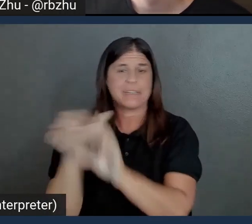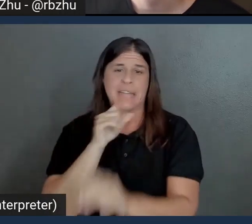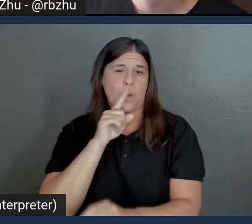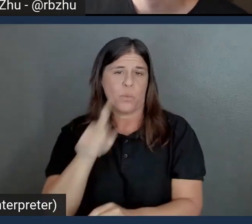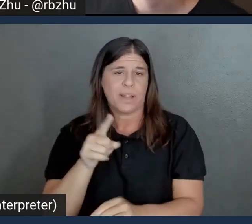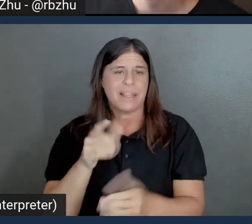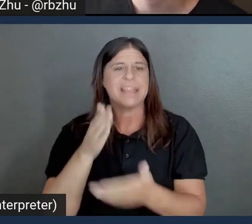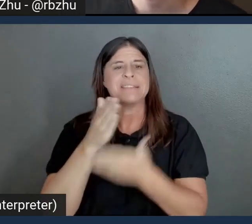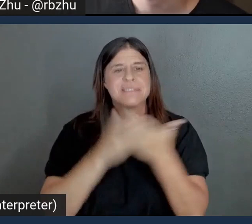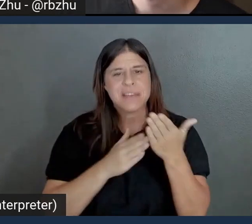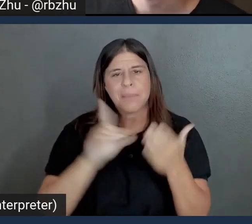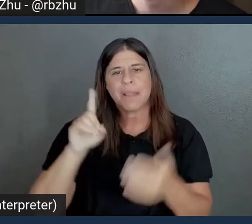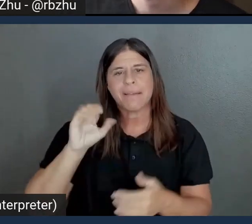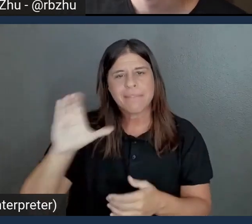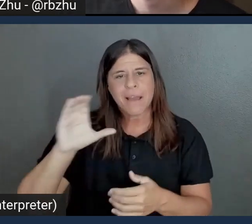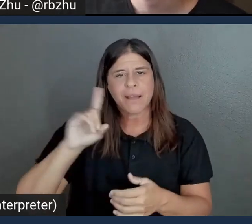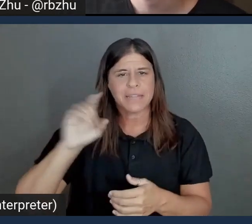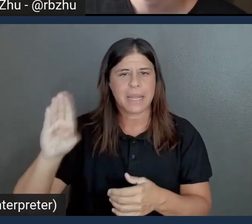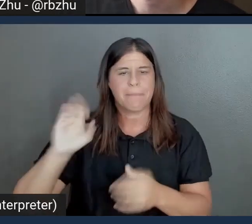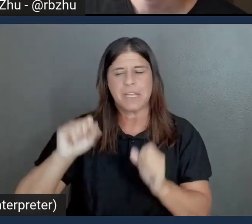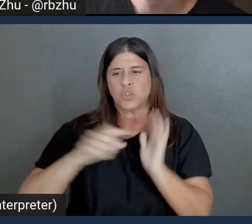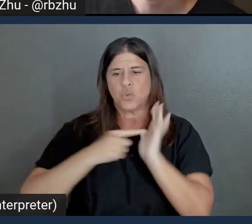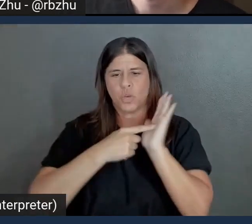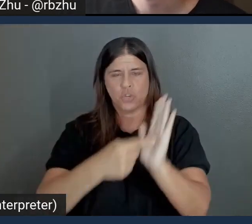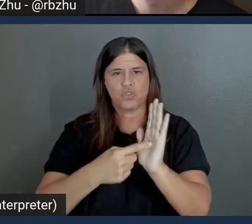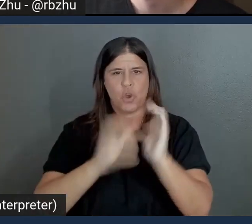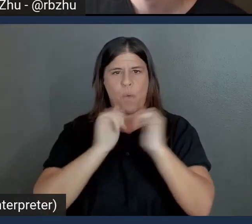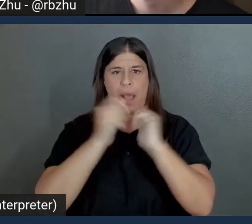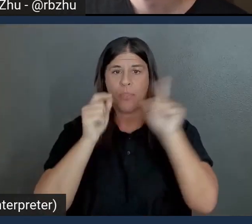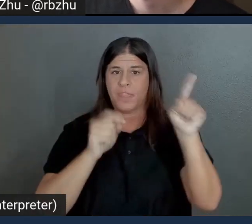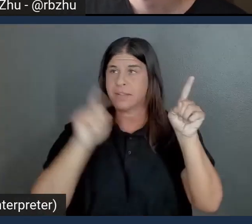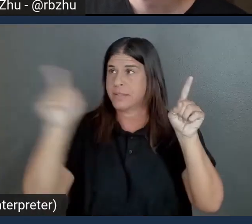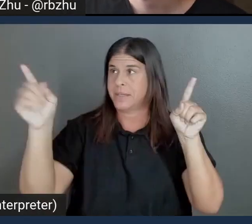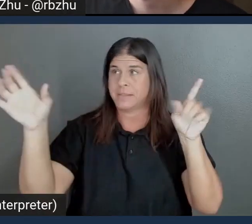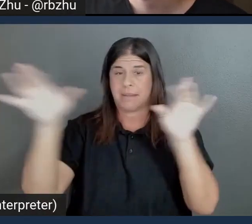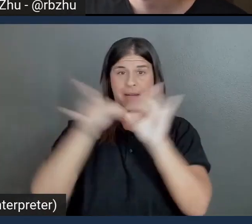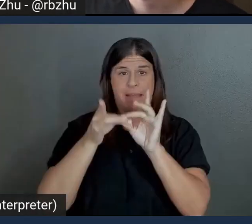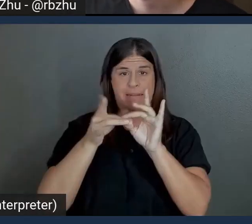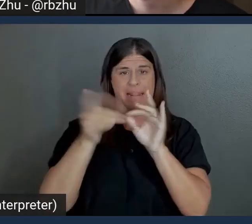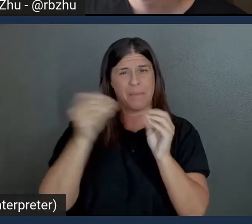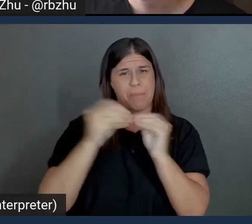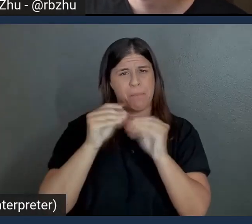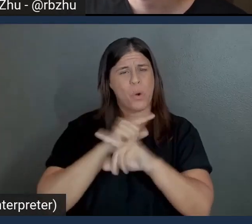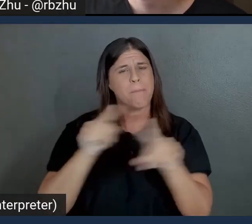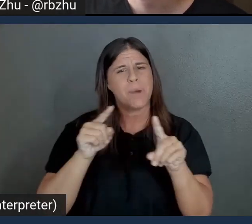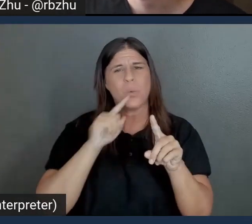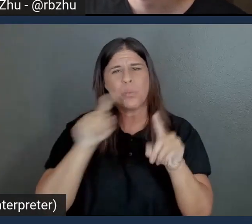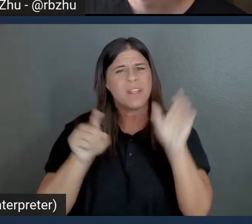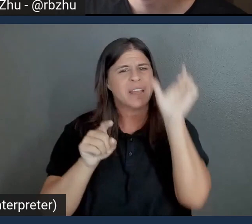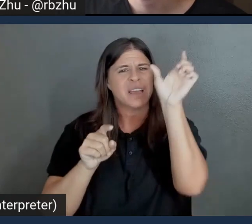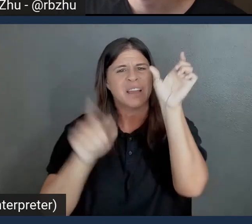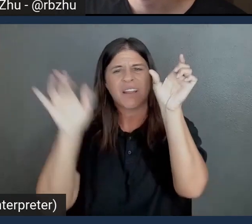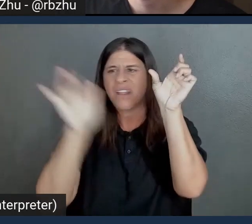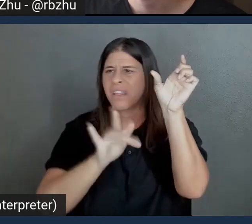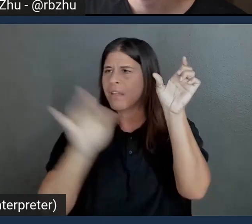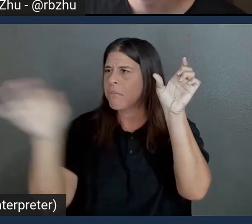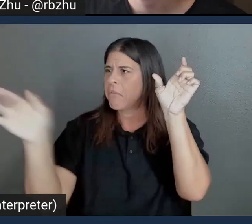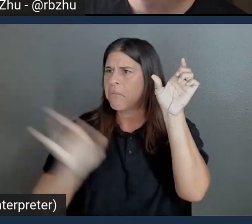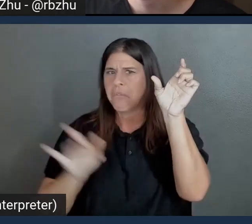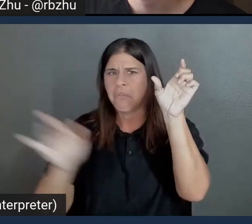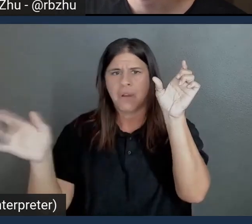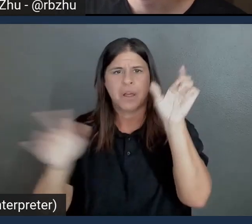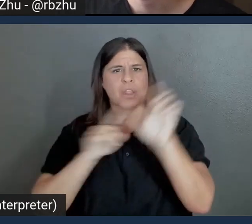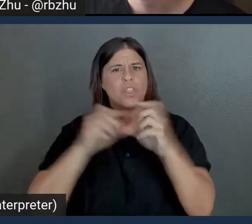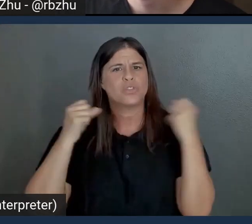like document databases. You can start to express the connections within your data a little more richly, but the richness of those connections is really kind